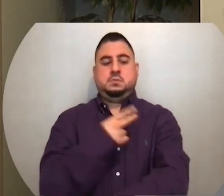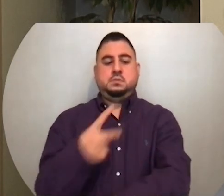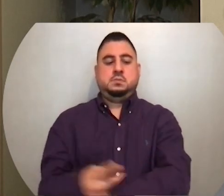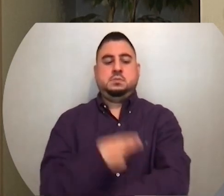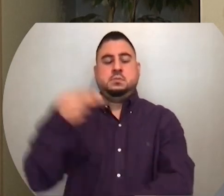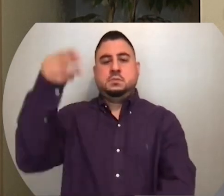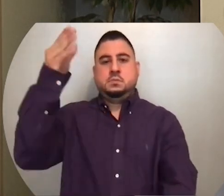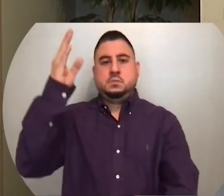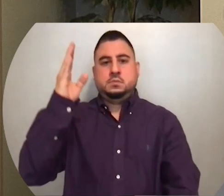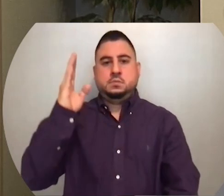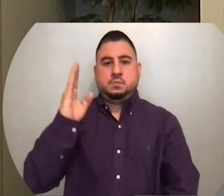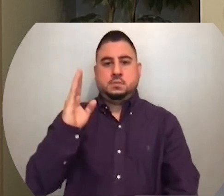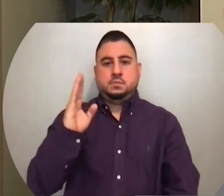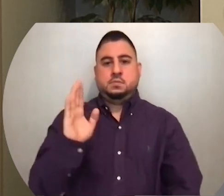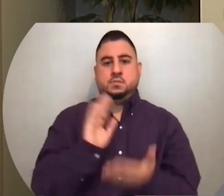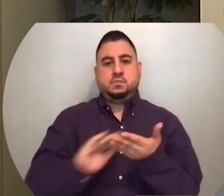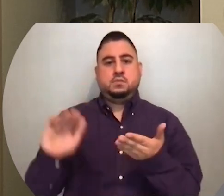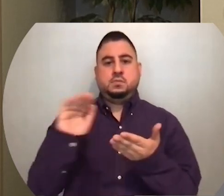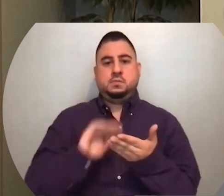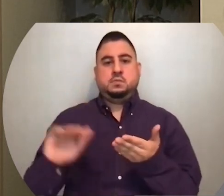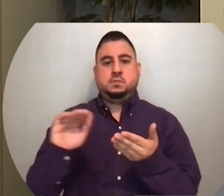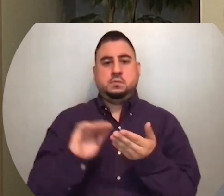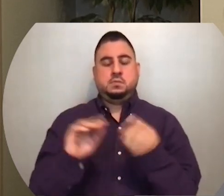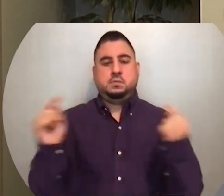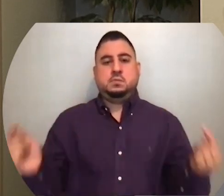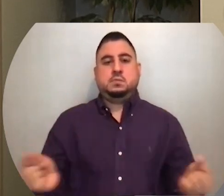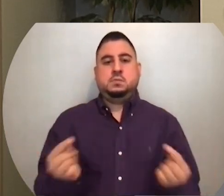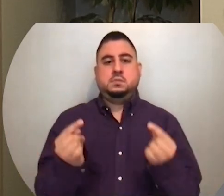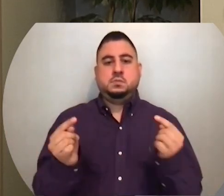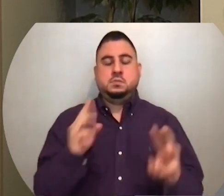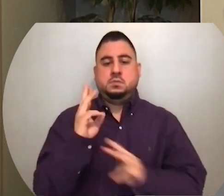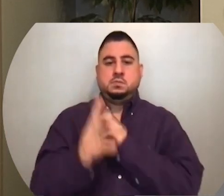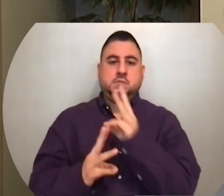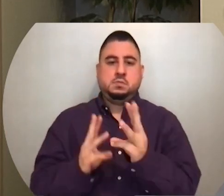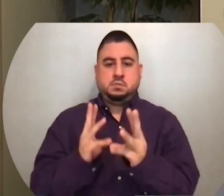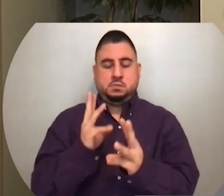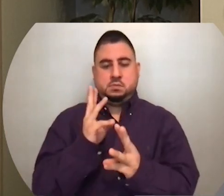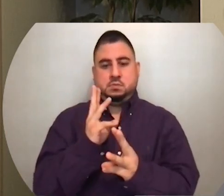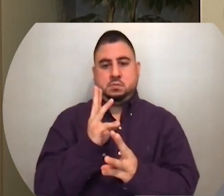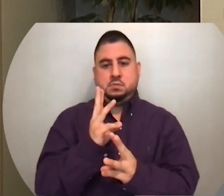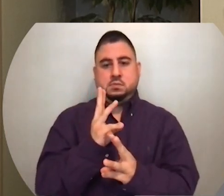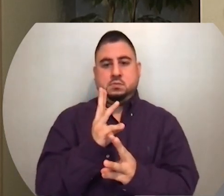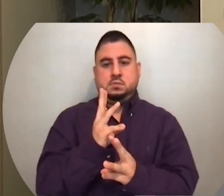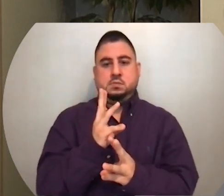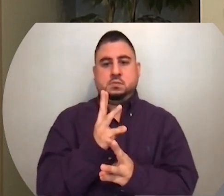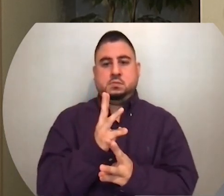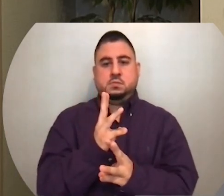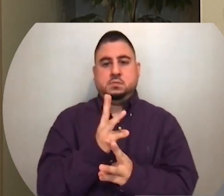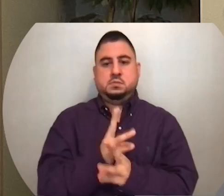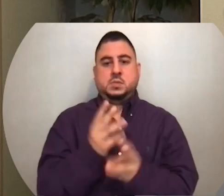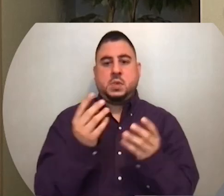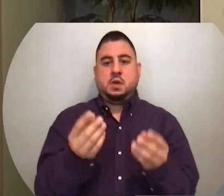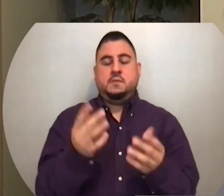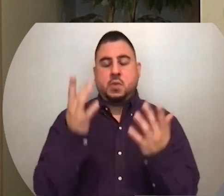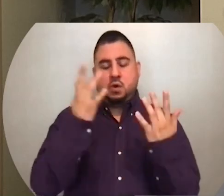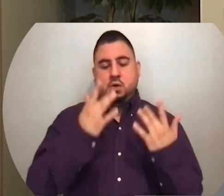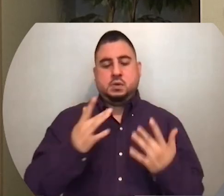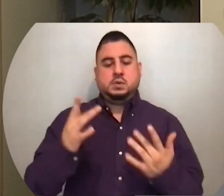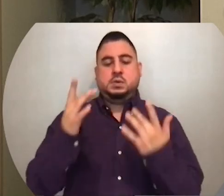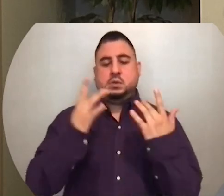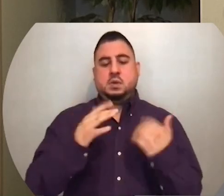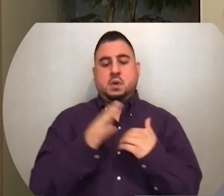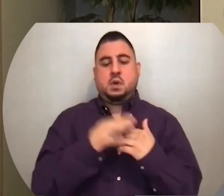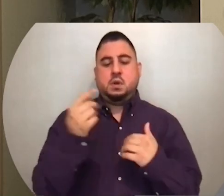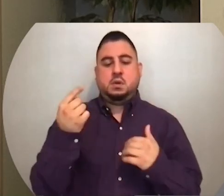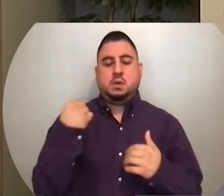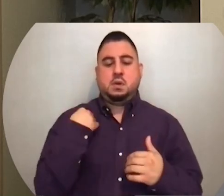Lamb of God, you take away the sins of the world. Have